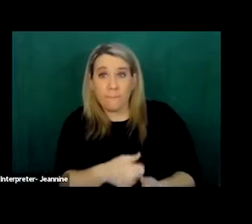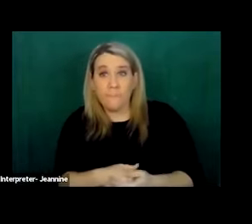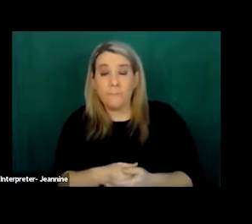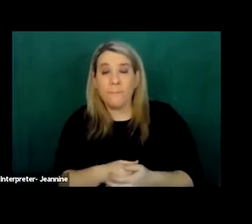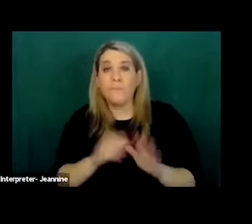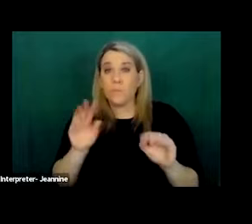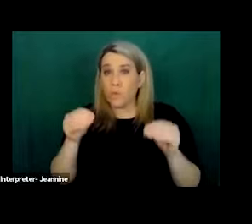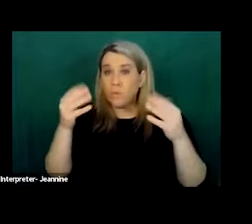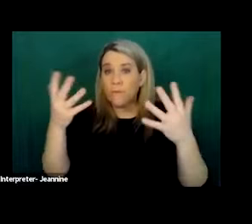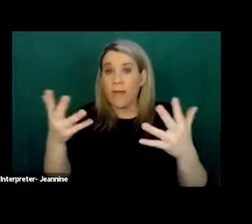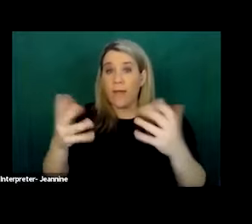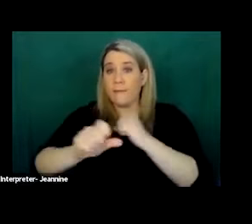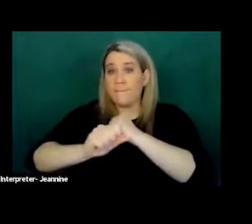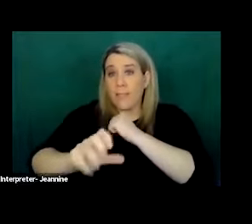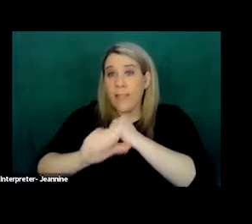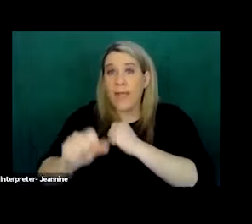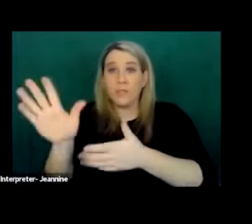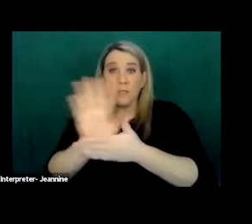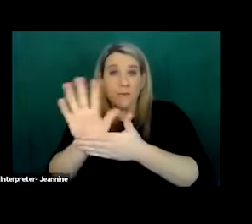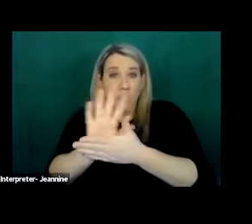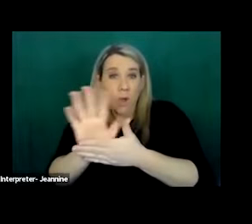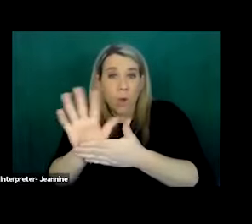provide promotional flyers, videos, shorts,